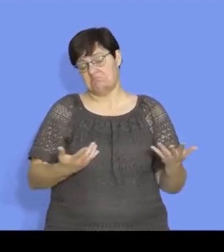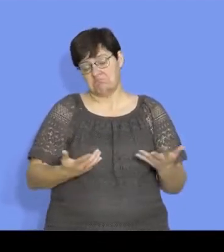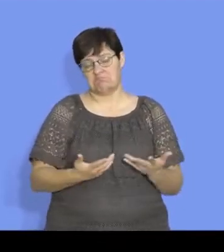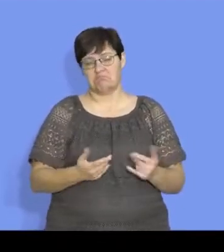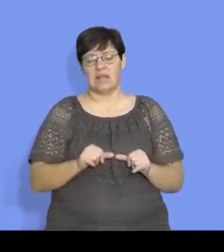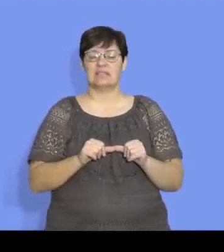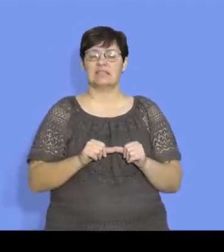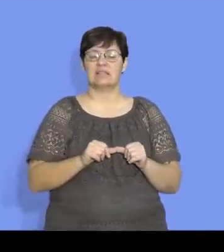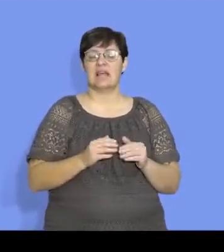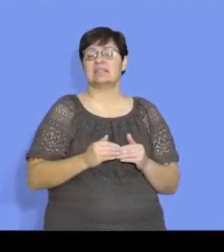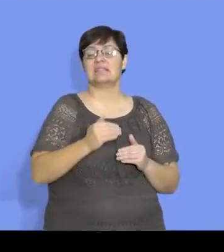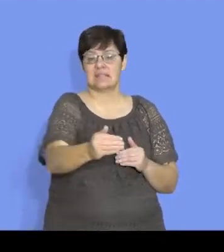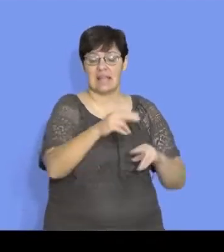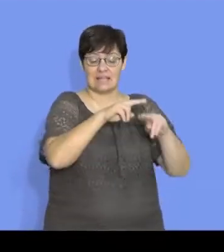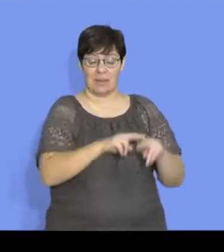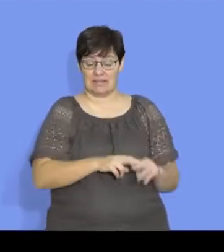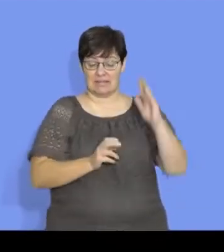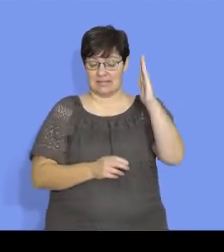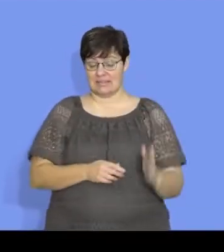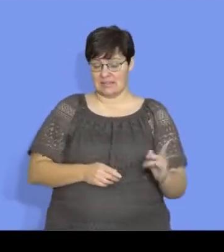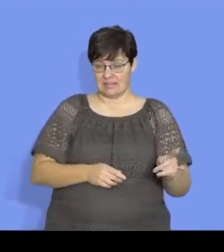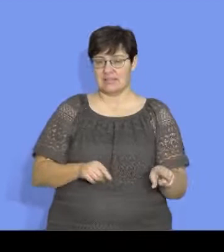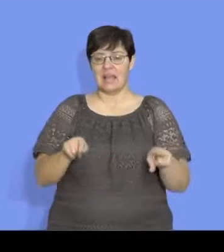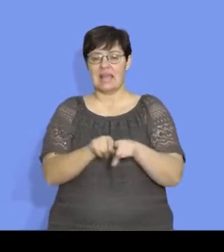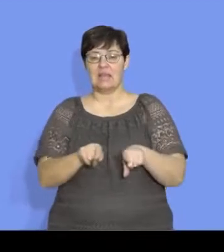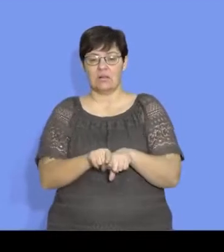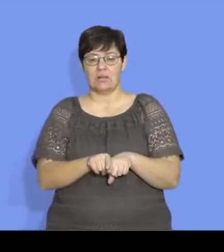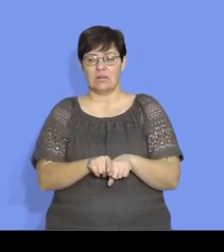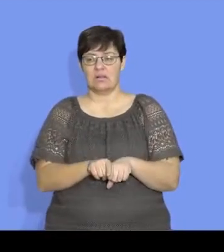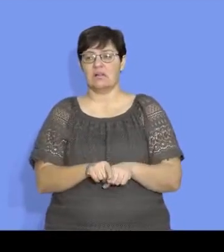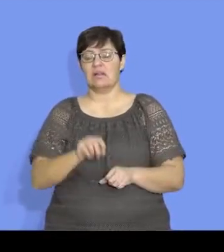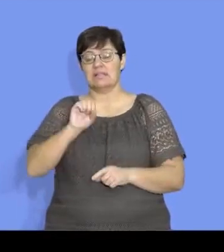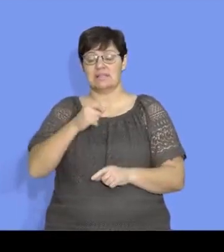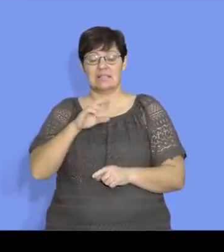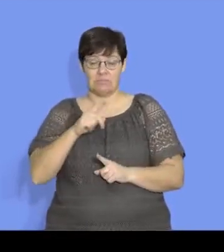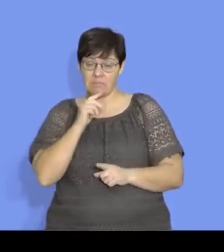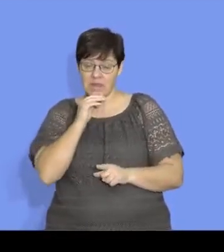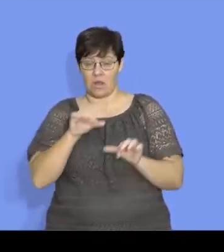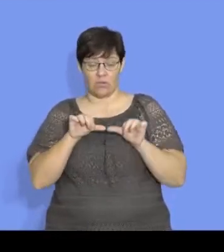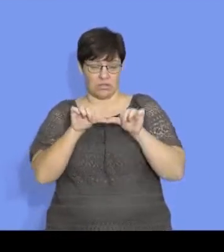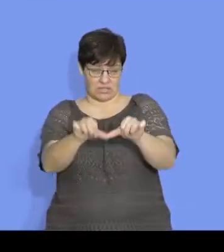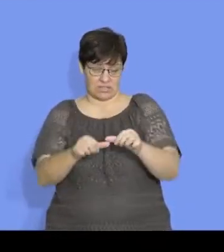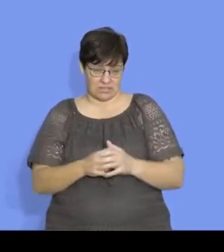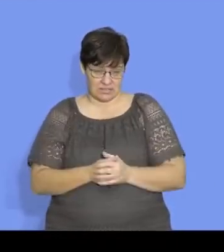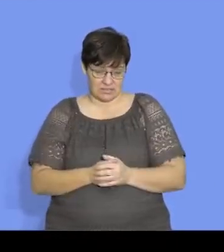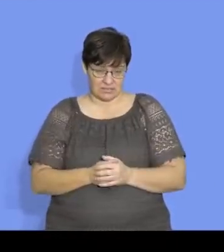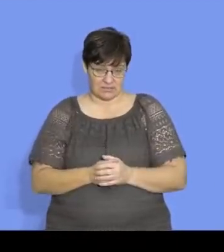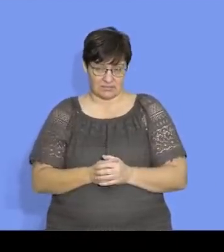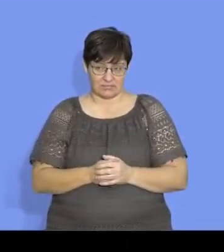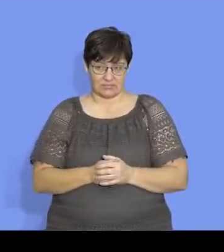which was the dependent variable, is equal to the speed, which is the constant. This is the